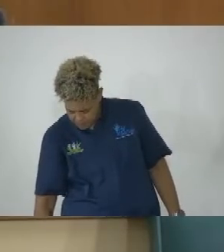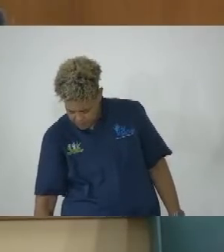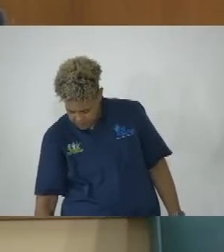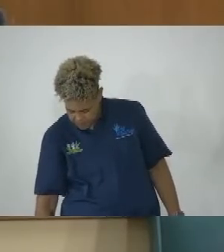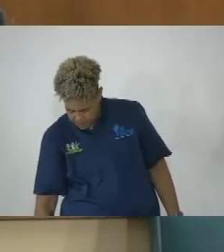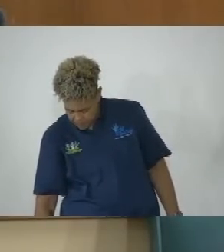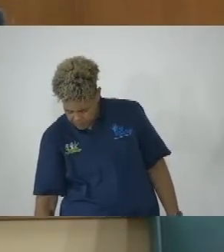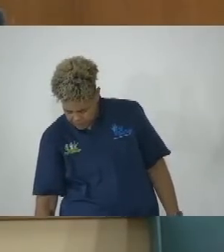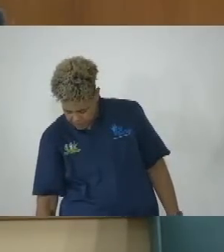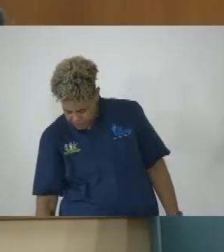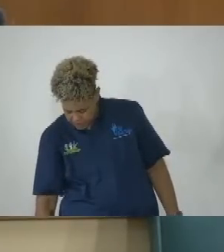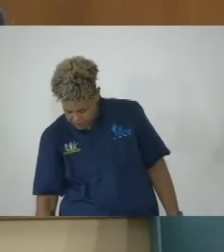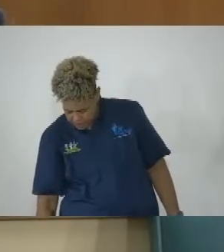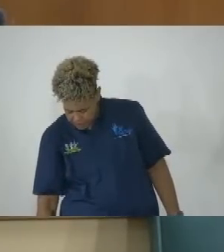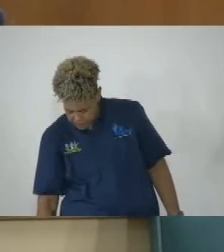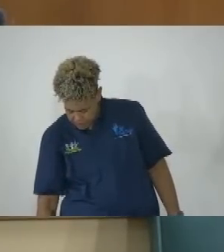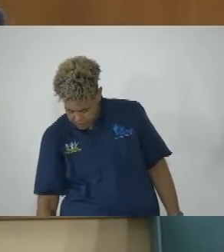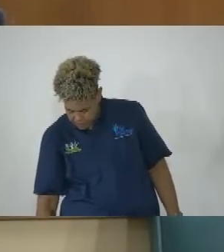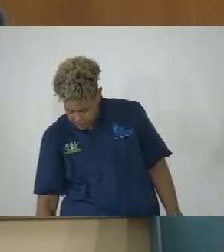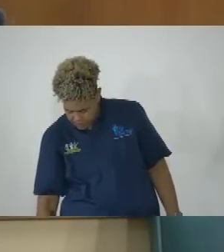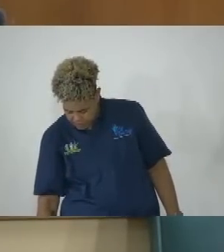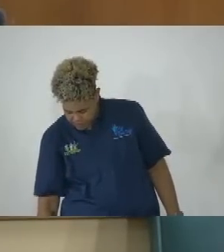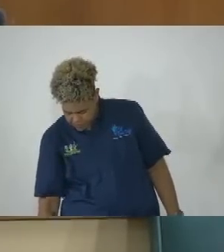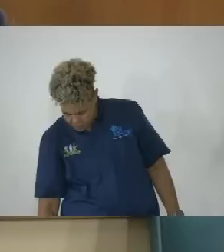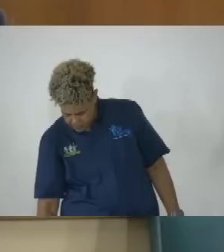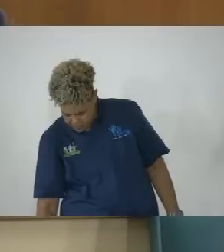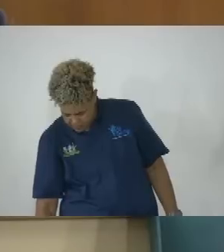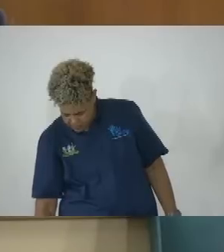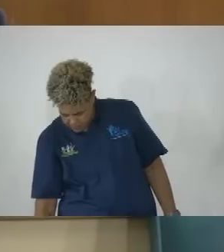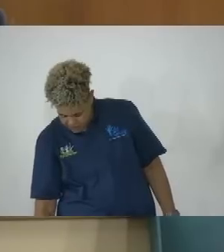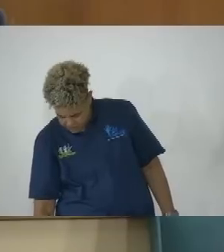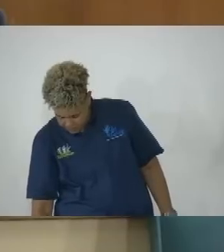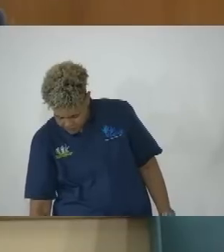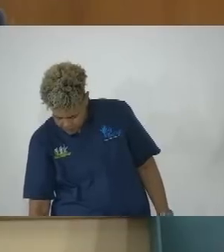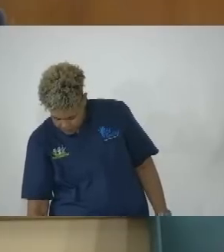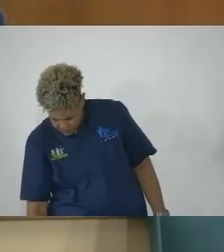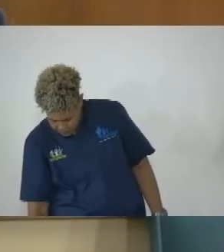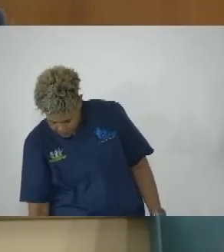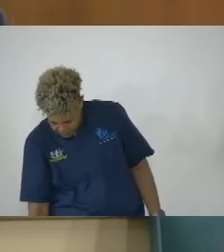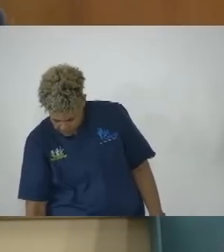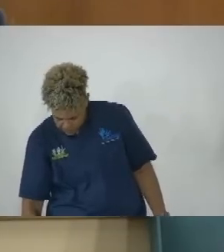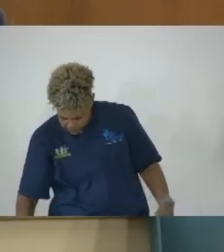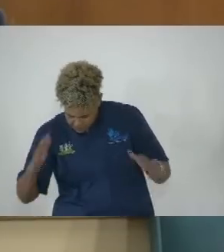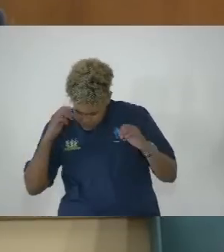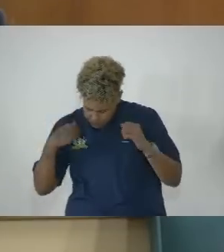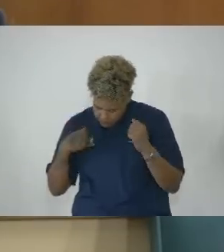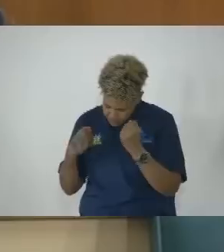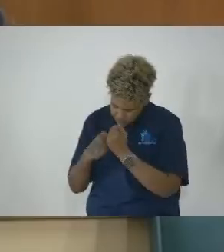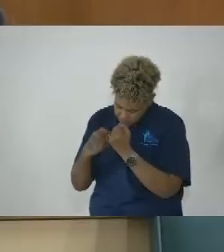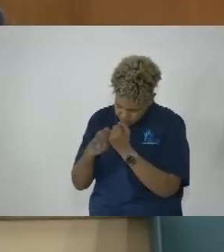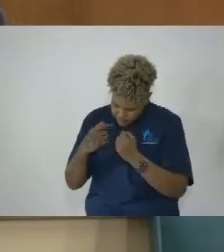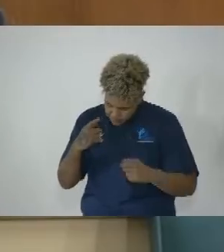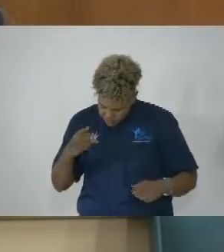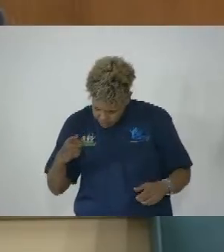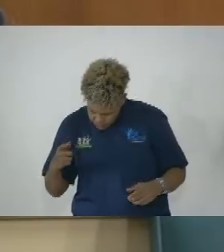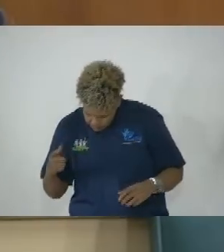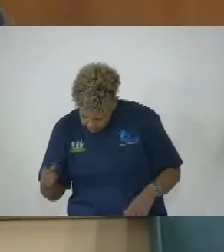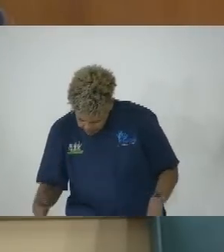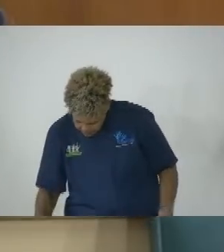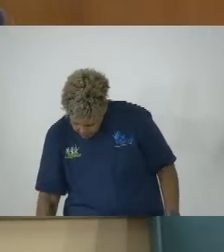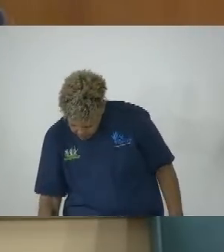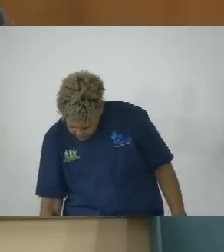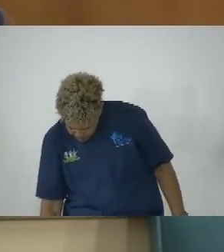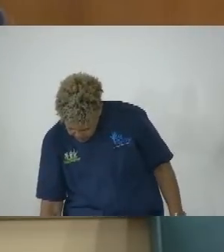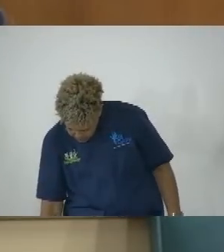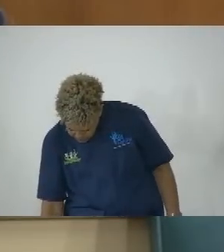support this bill. We support this bill. And with your leave, I shall want to make a few comments.